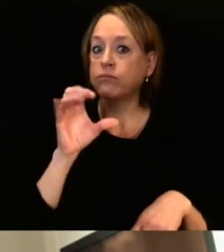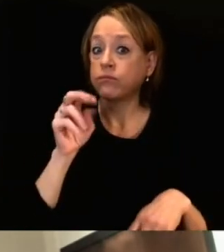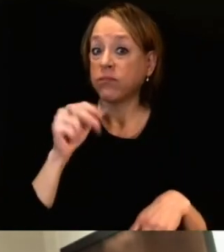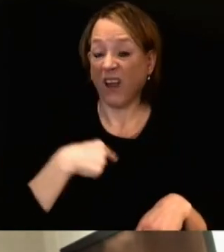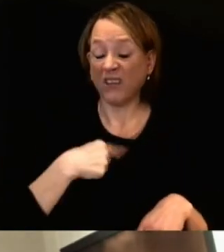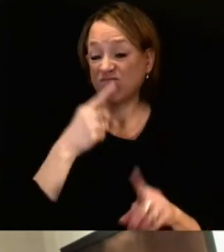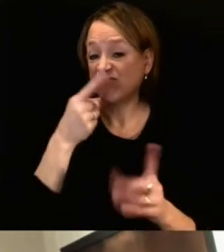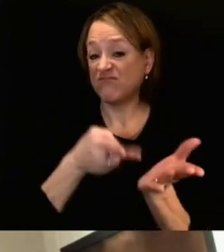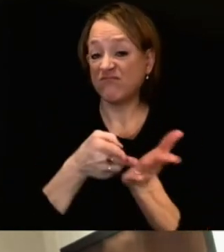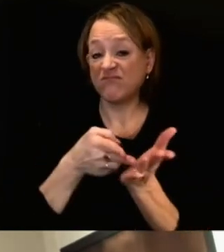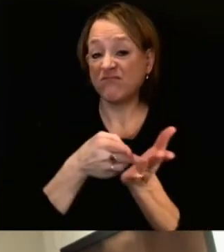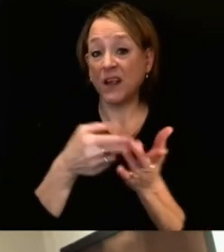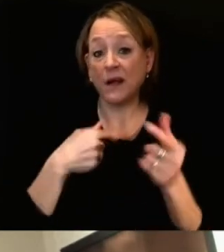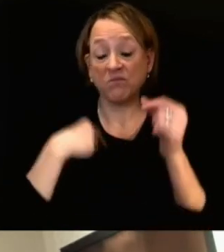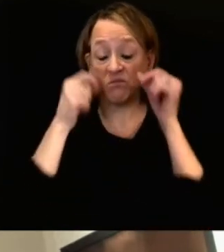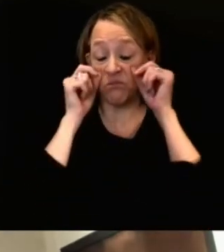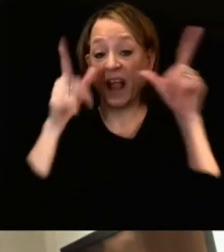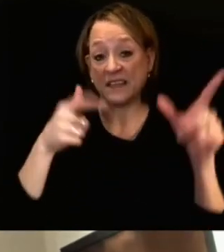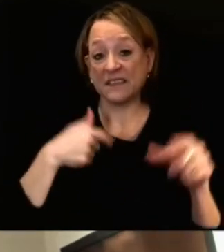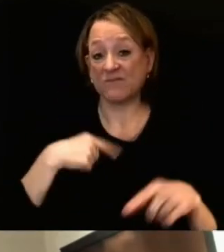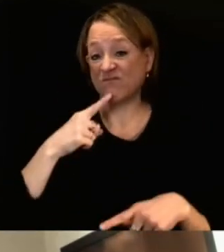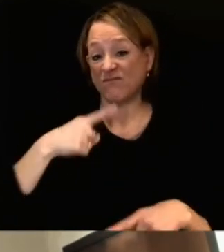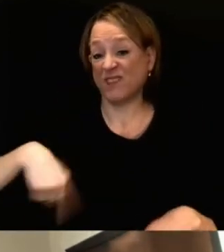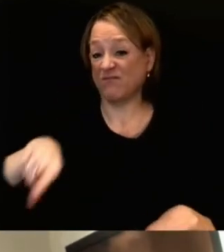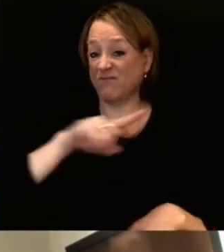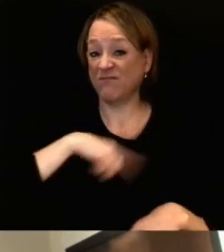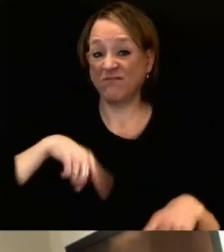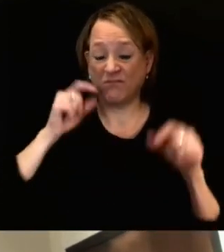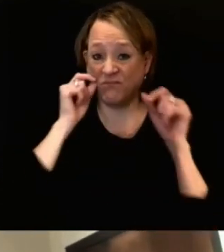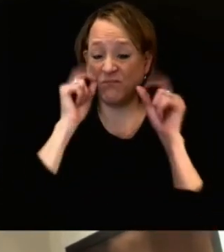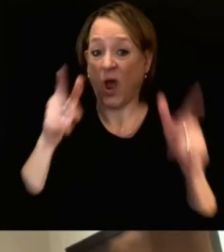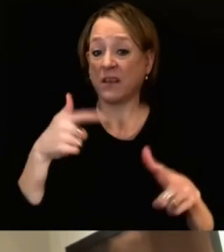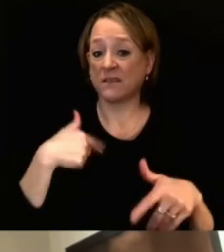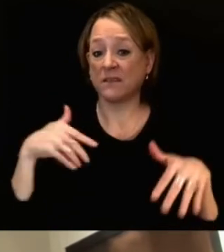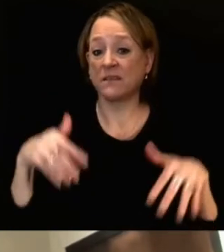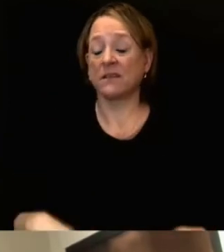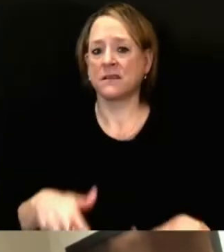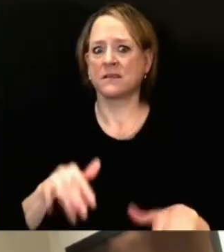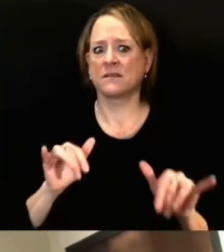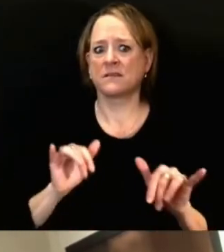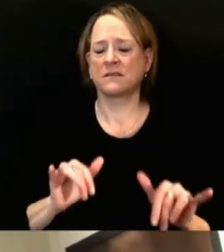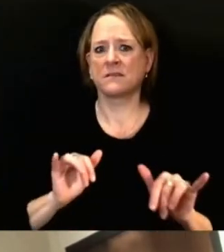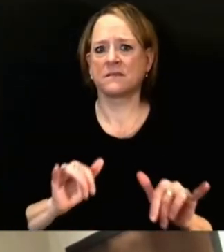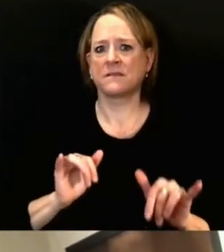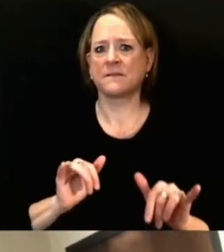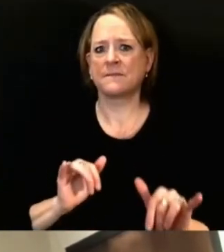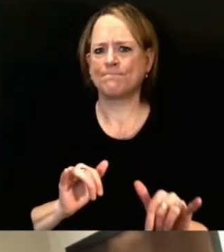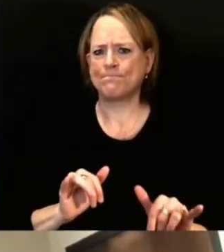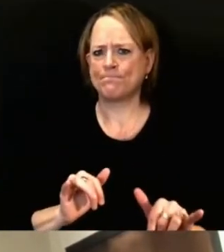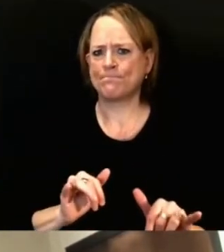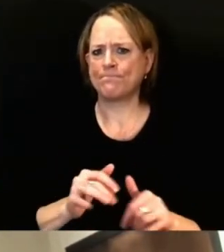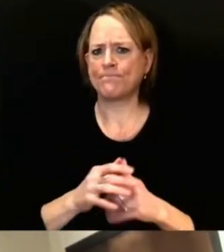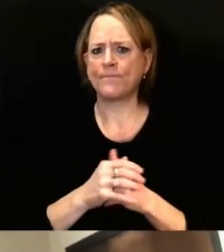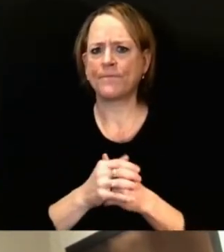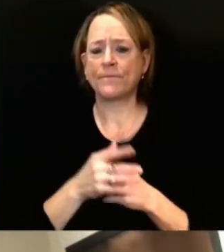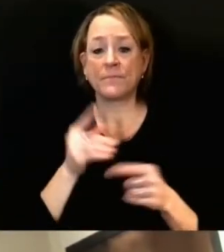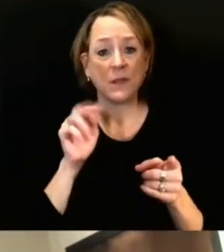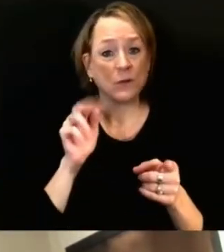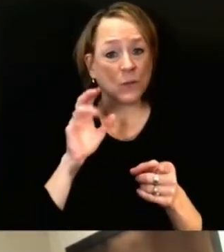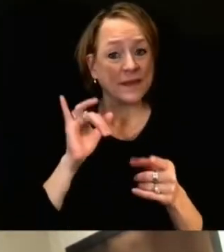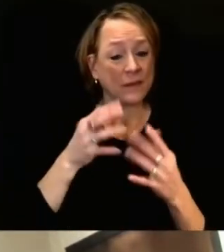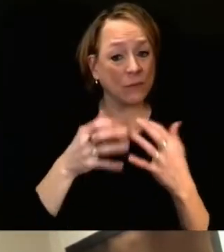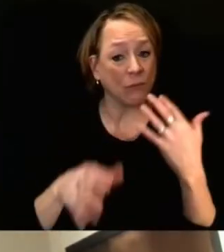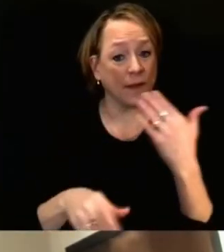everyone. And I don't know, Tracy, do you have any different thoughts than that? I forgot the second part of the